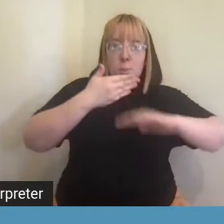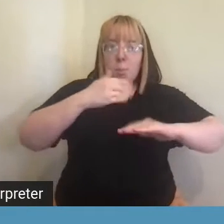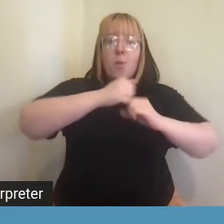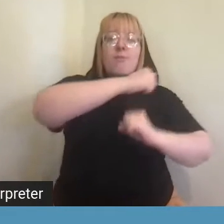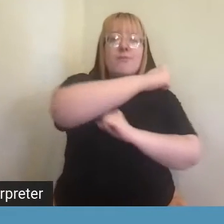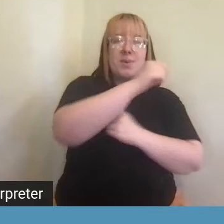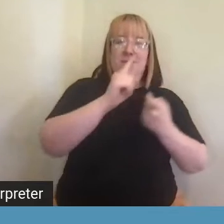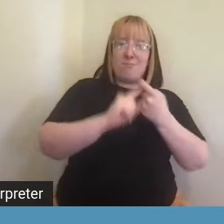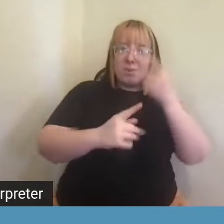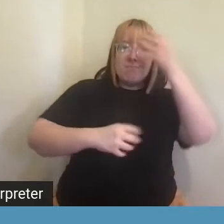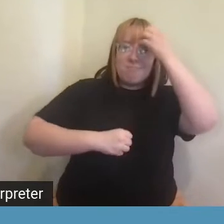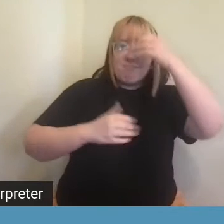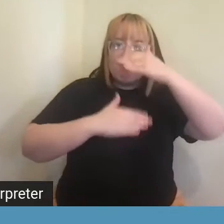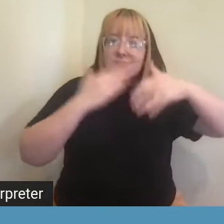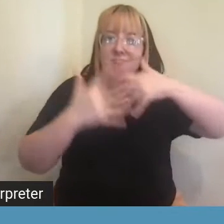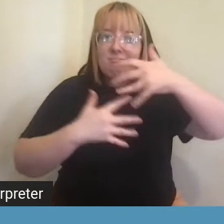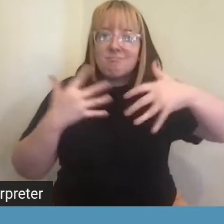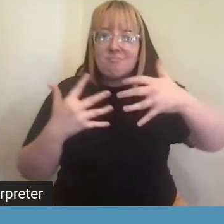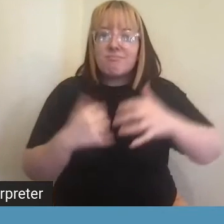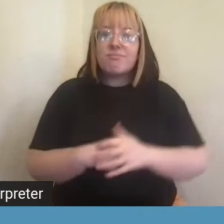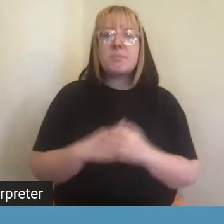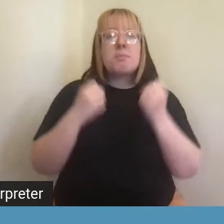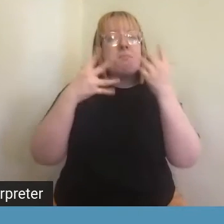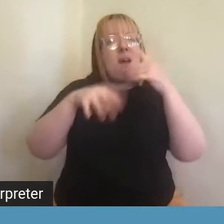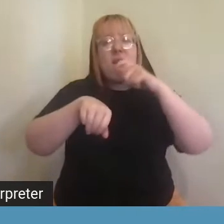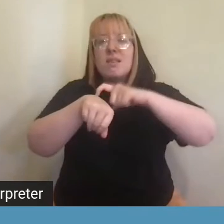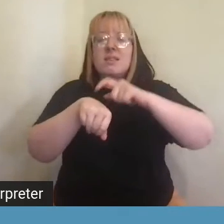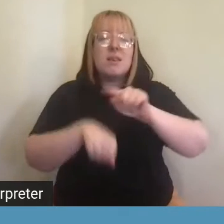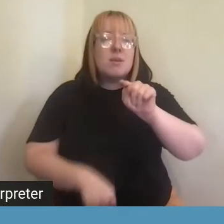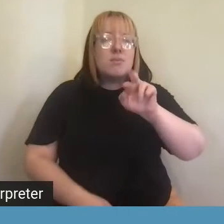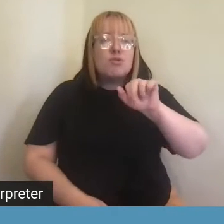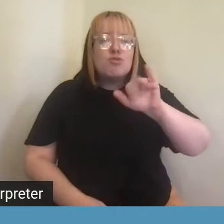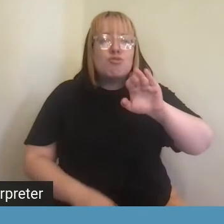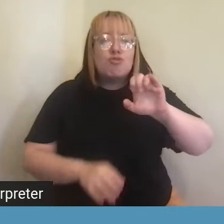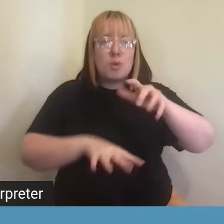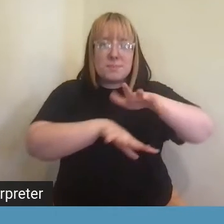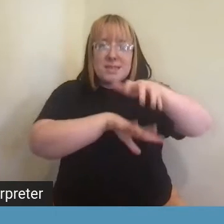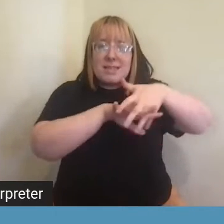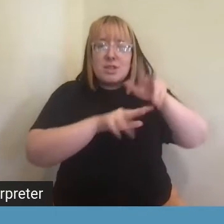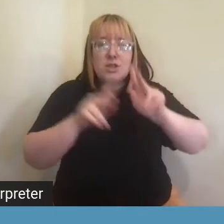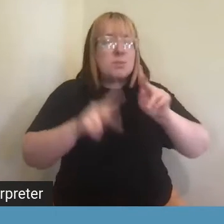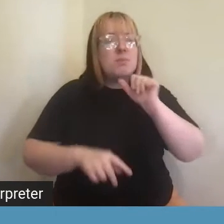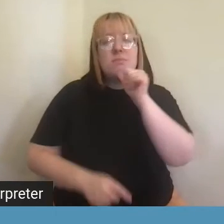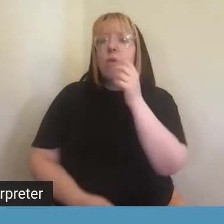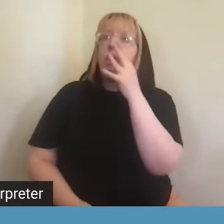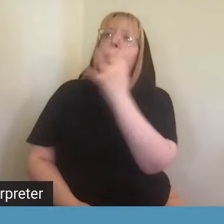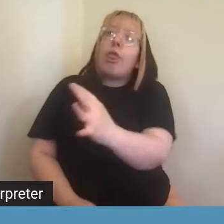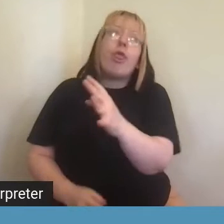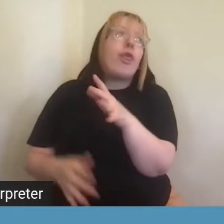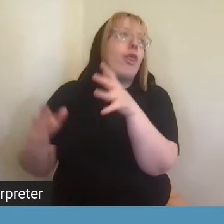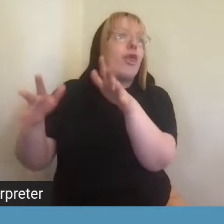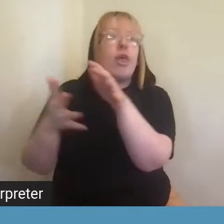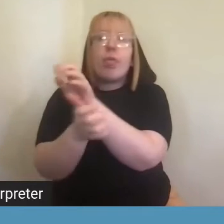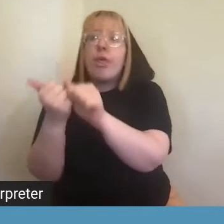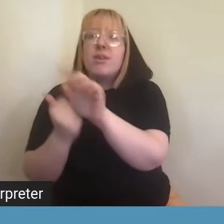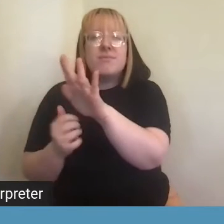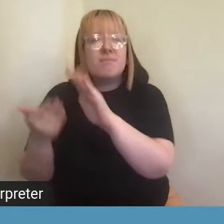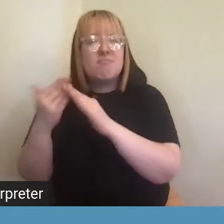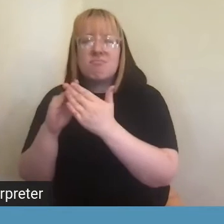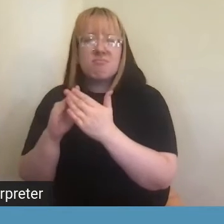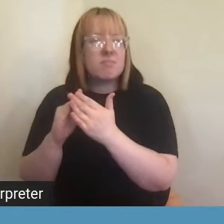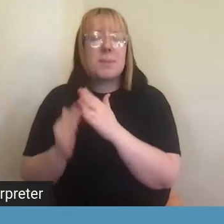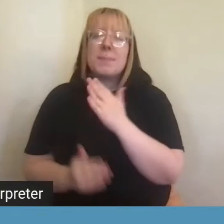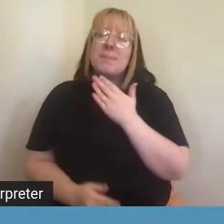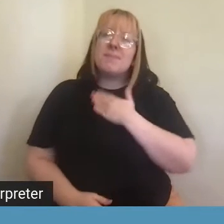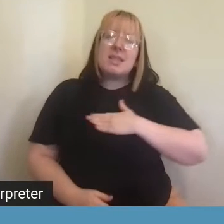the exclusions and erasures of many Native peoples throughout the United States and beyond. We ask you to reflect on the place where you